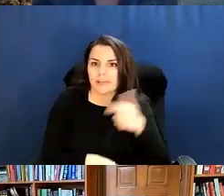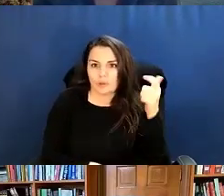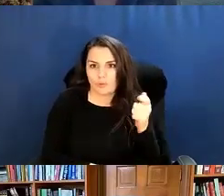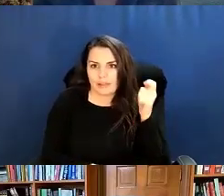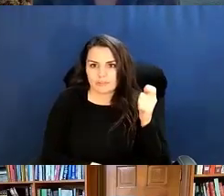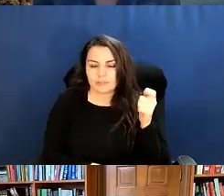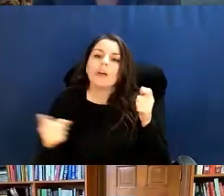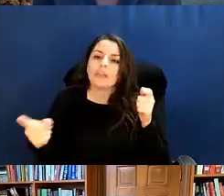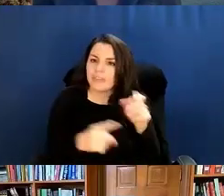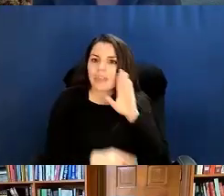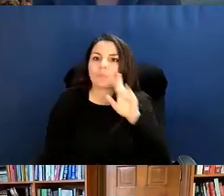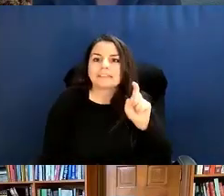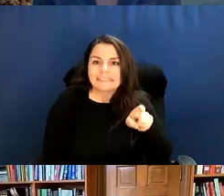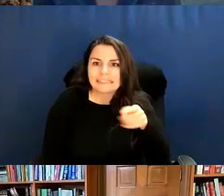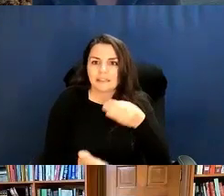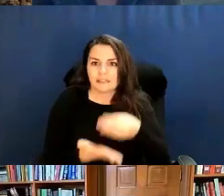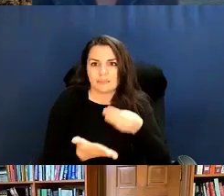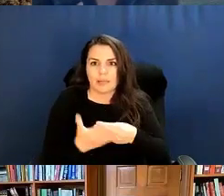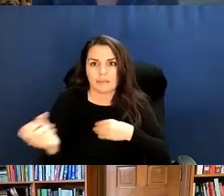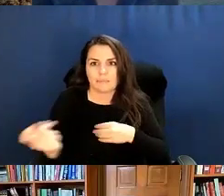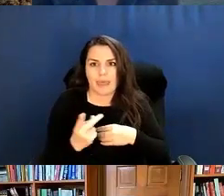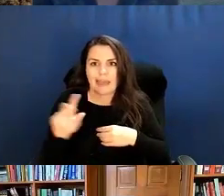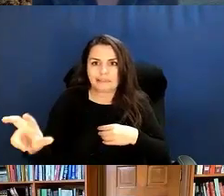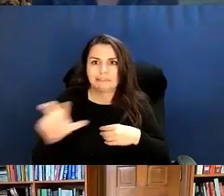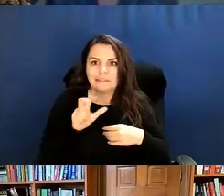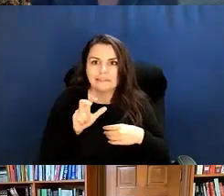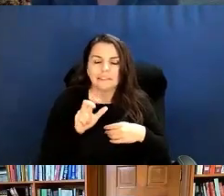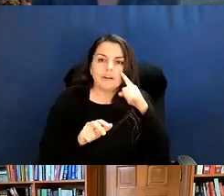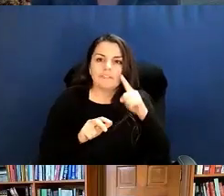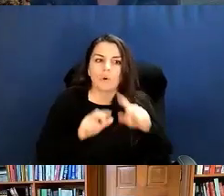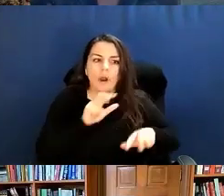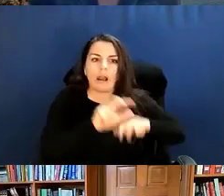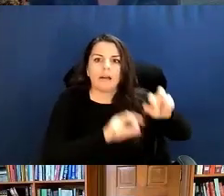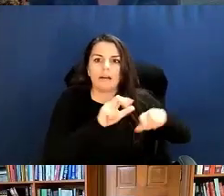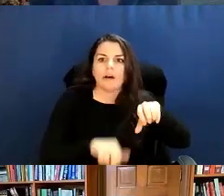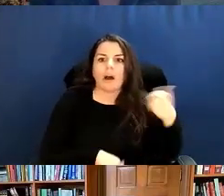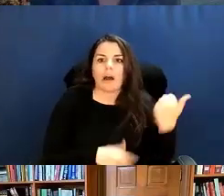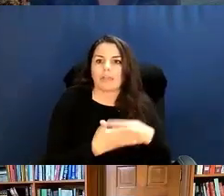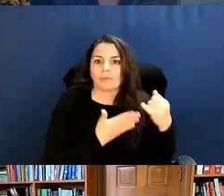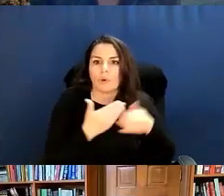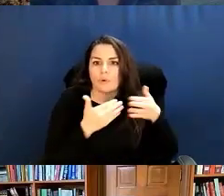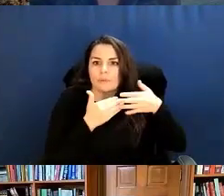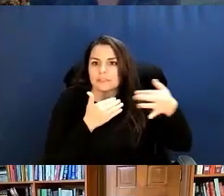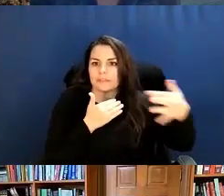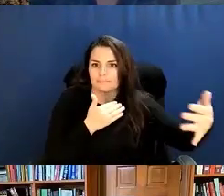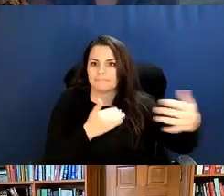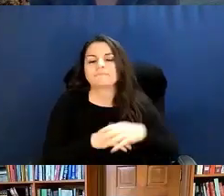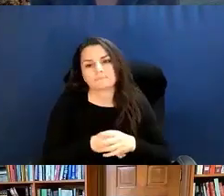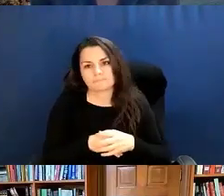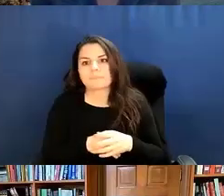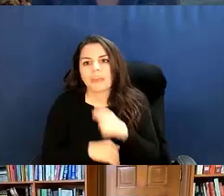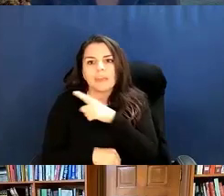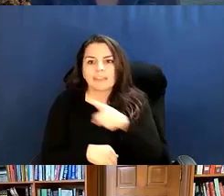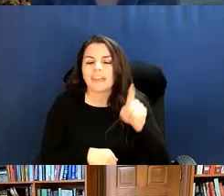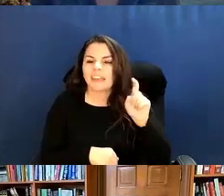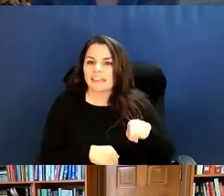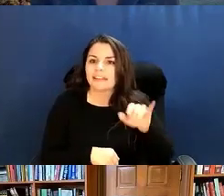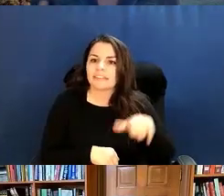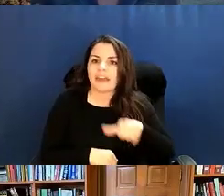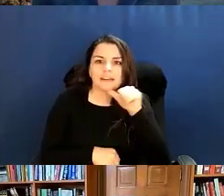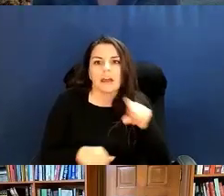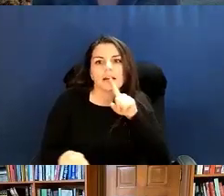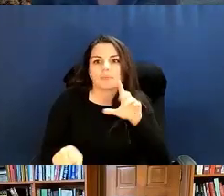handles that differently. And that goes back to that slide about training months versus training slots. But I